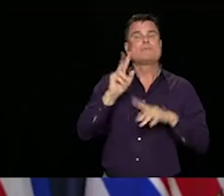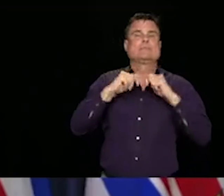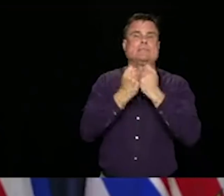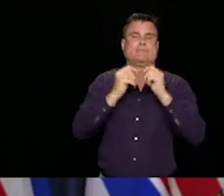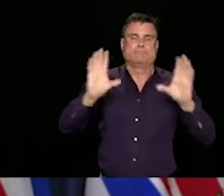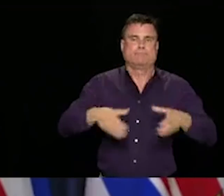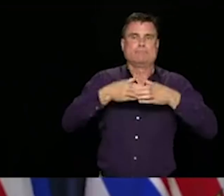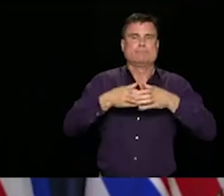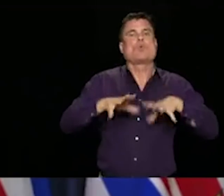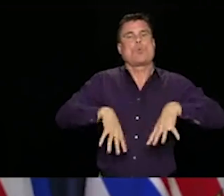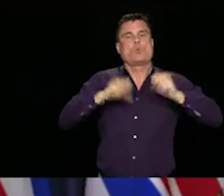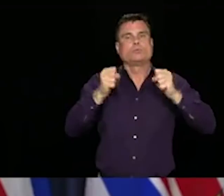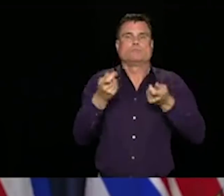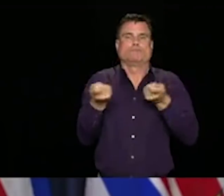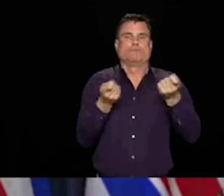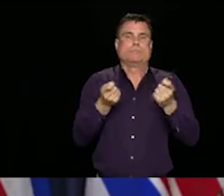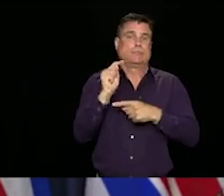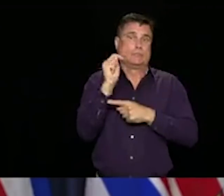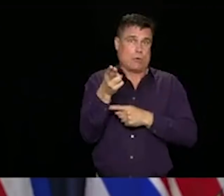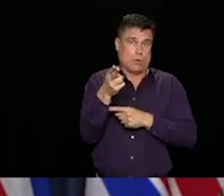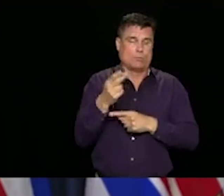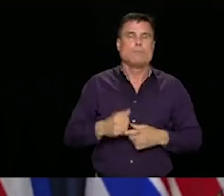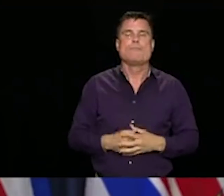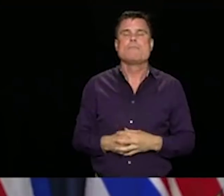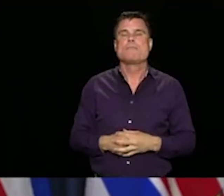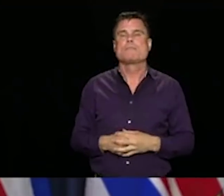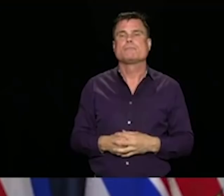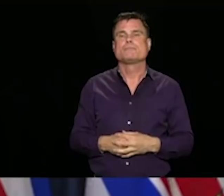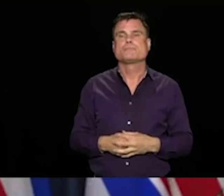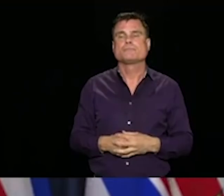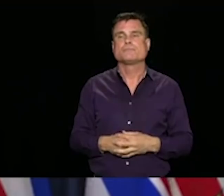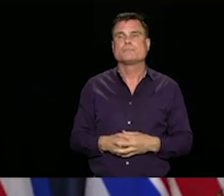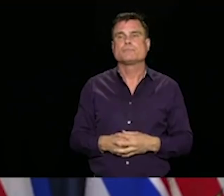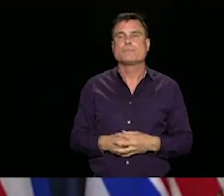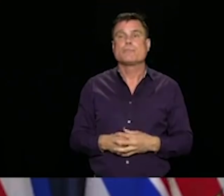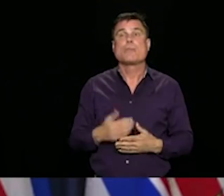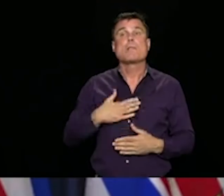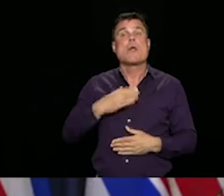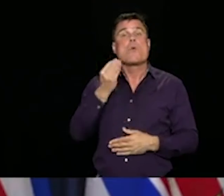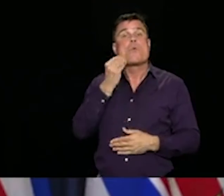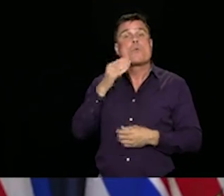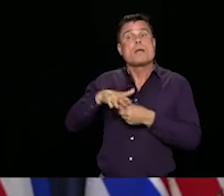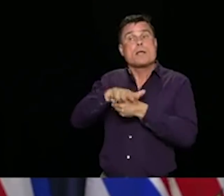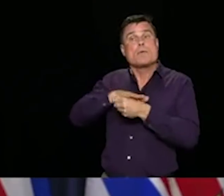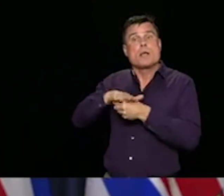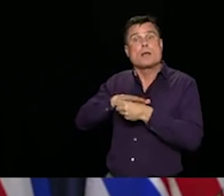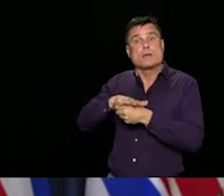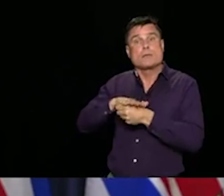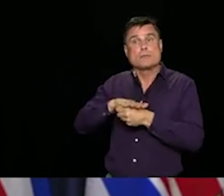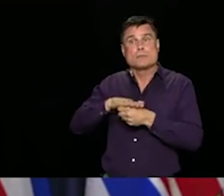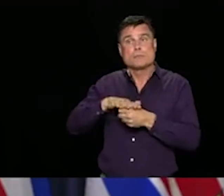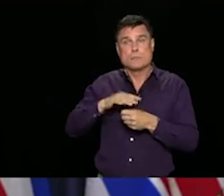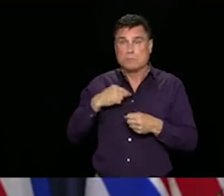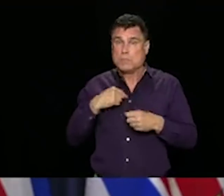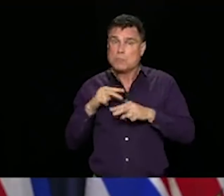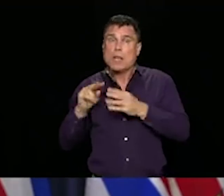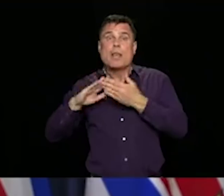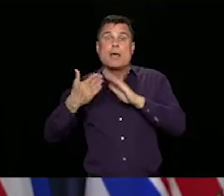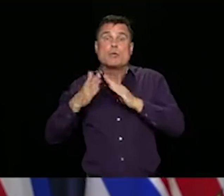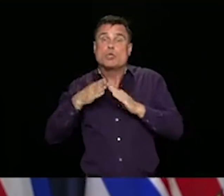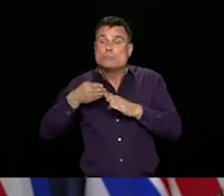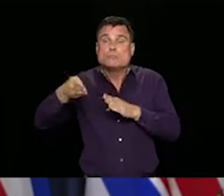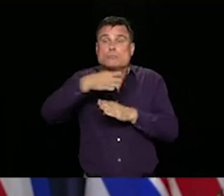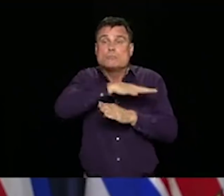BC. This is, by all accounts, it's certainly what I experienced in my neighborhood. Our first weekend of renewed social and